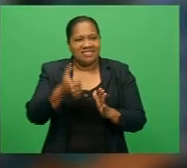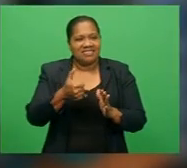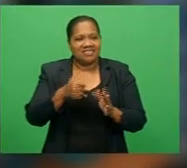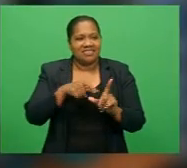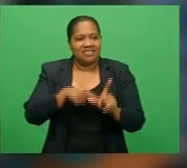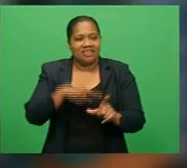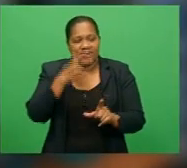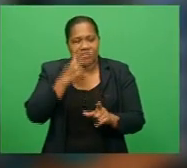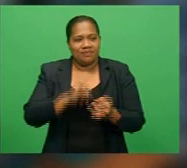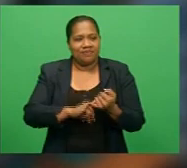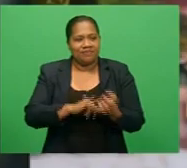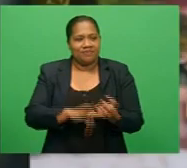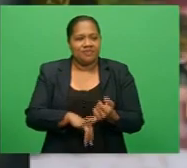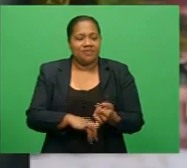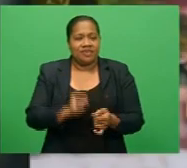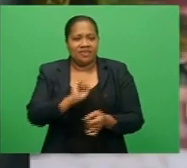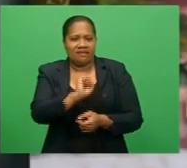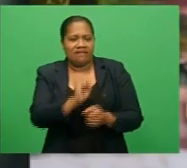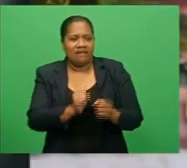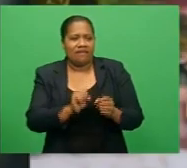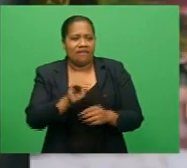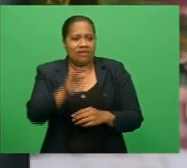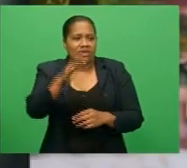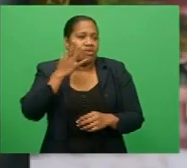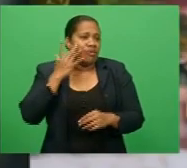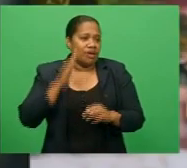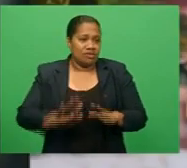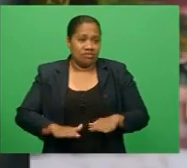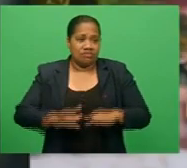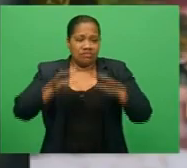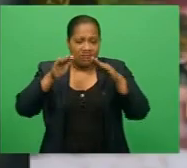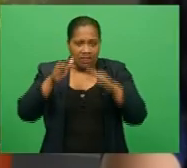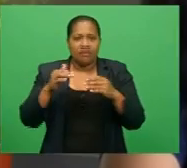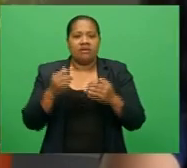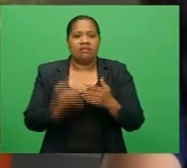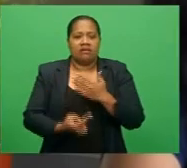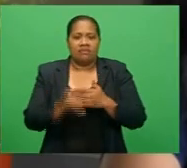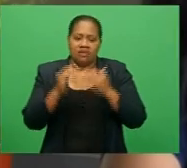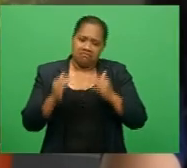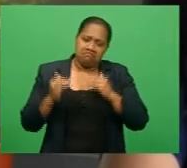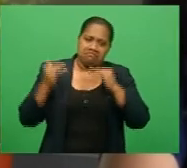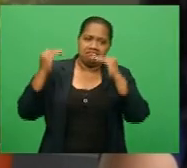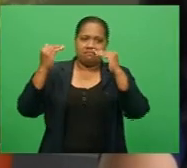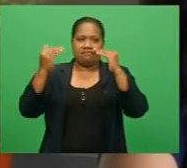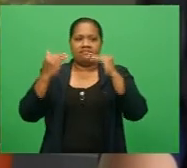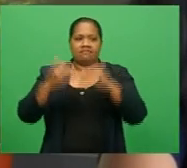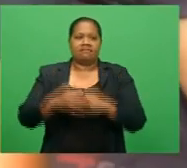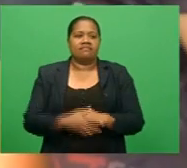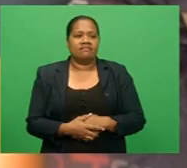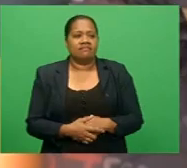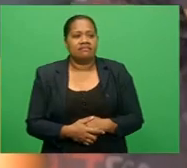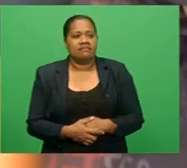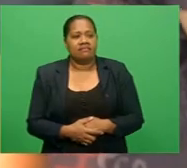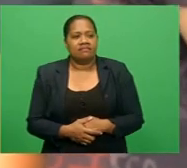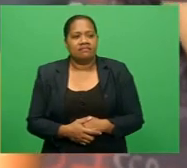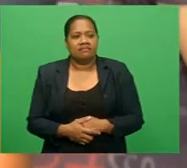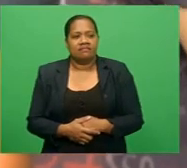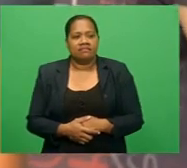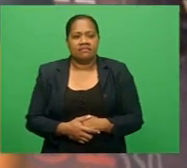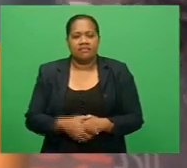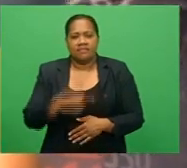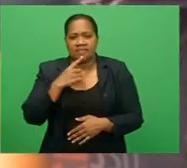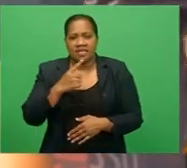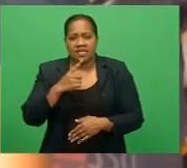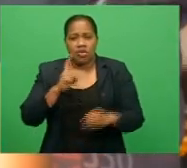and when he grows up, where he takes that to another level, we'll see when that time comes. Yeah. She says setting her